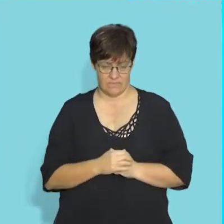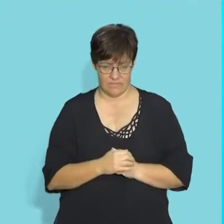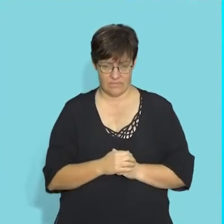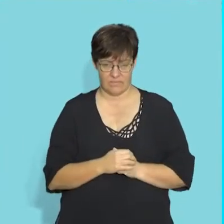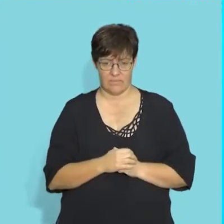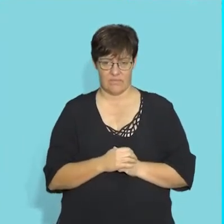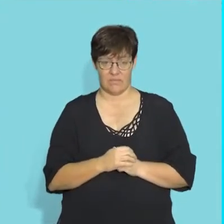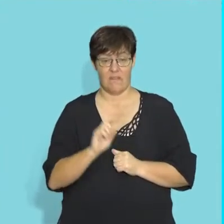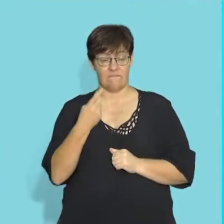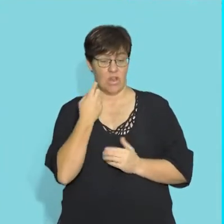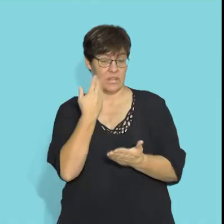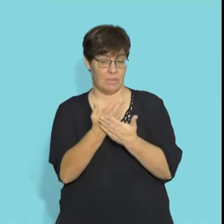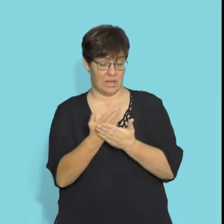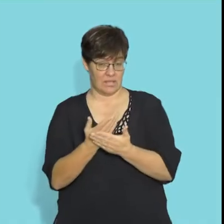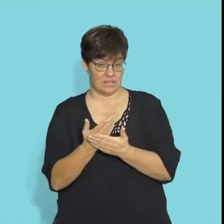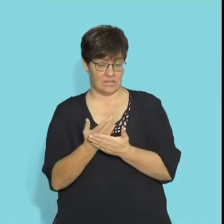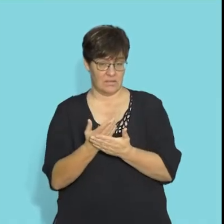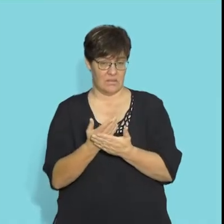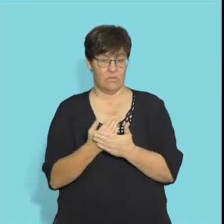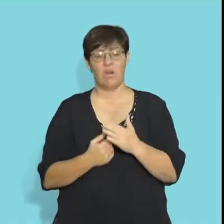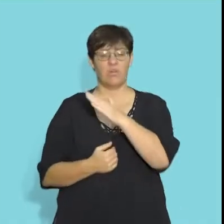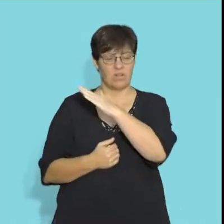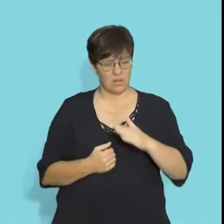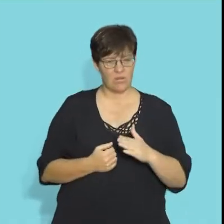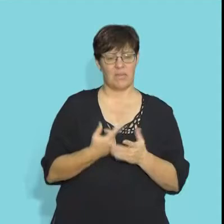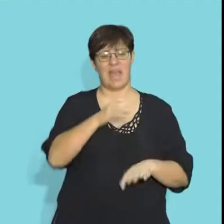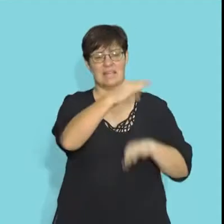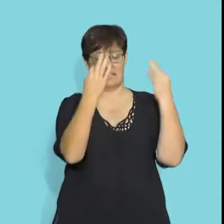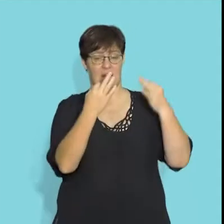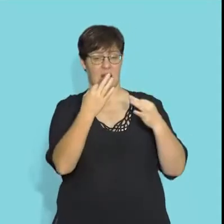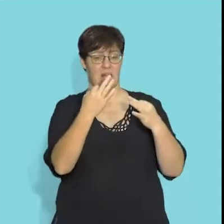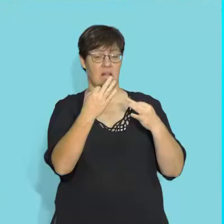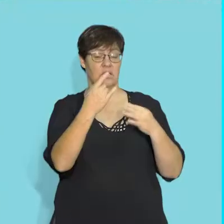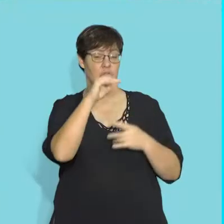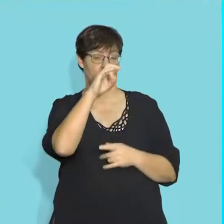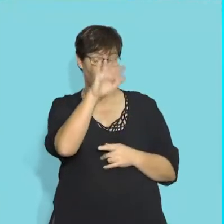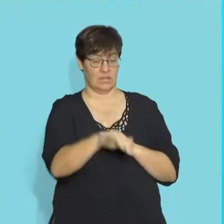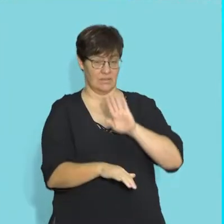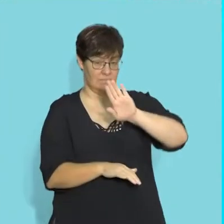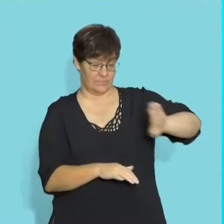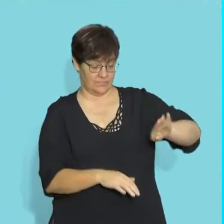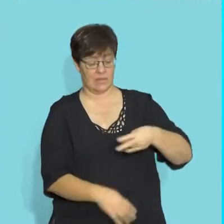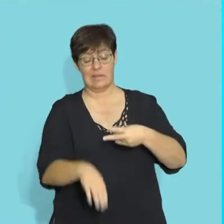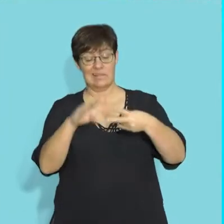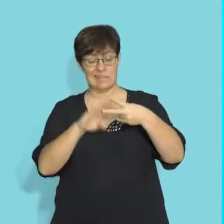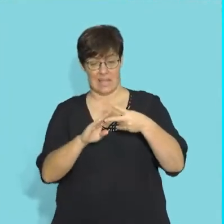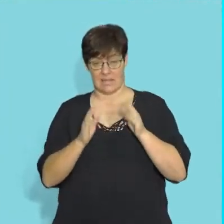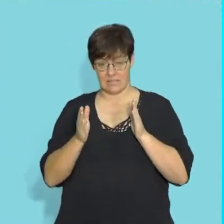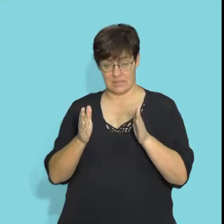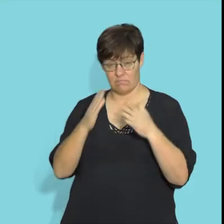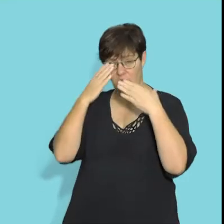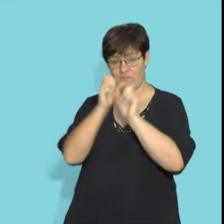equation. That was the first application of gradient within analytical geometry. The second aspect